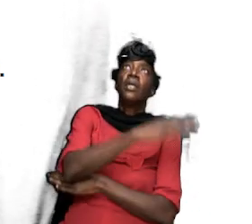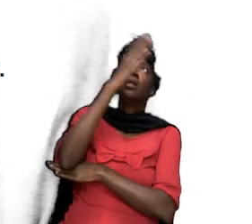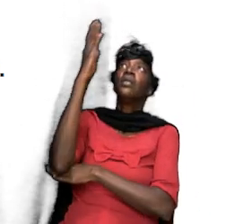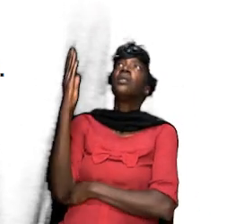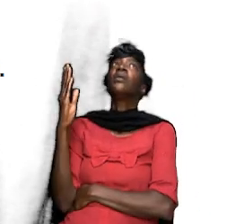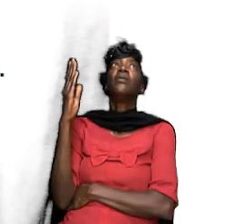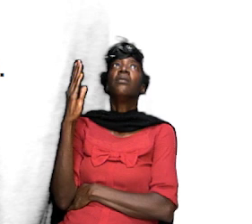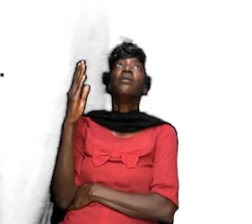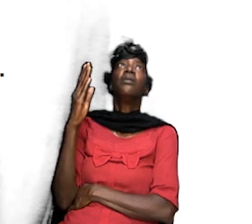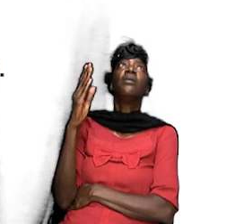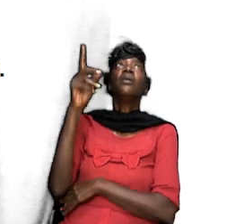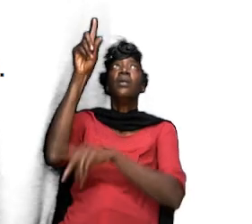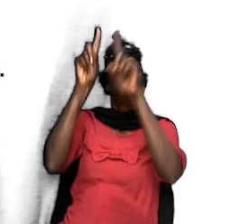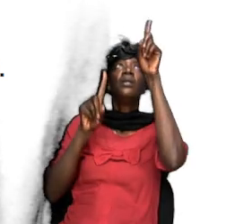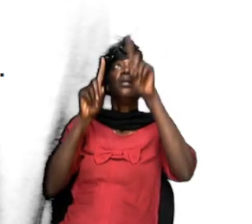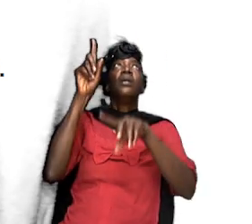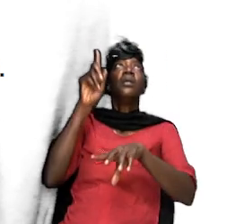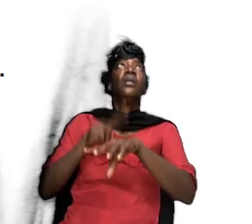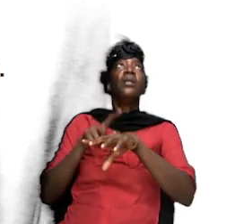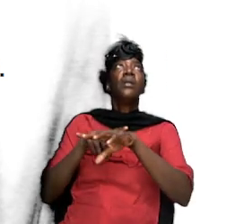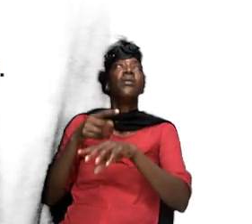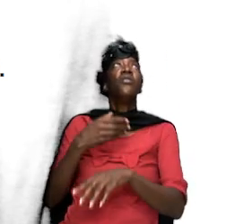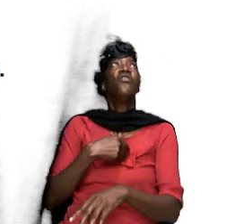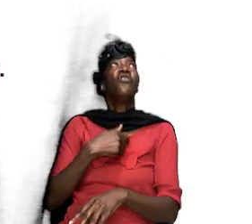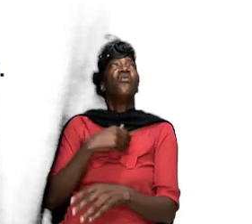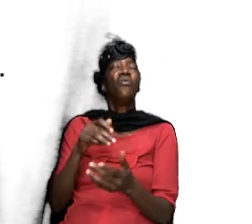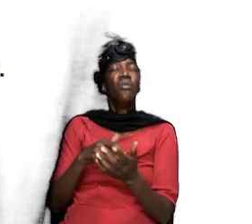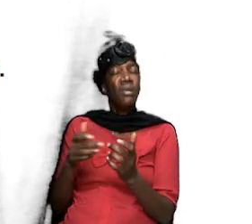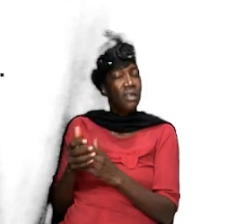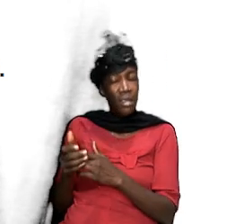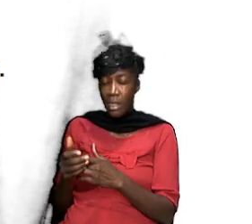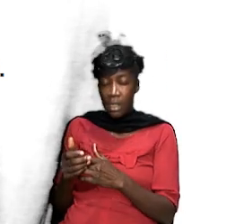God, touch our soul, Jesus.